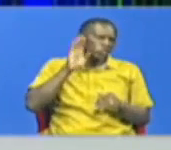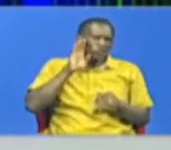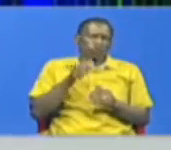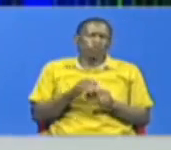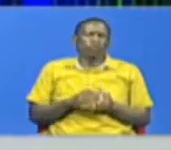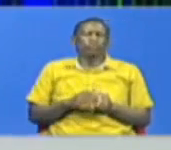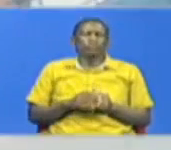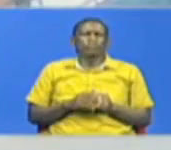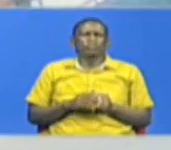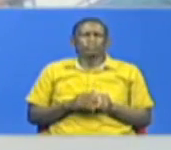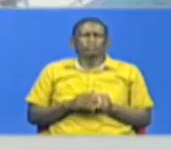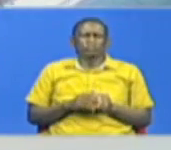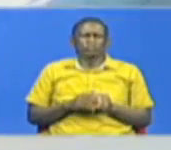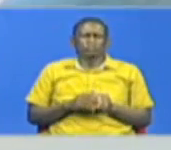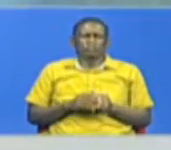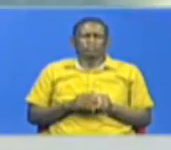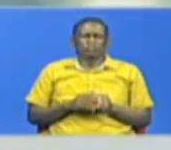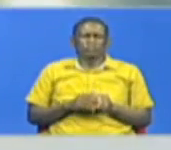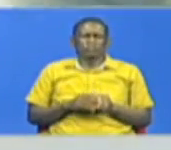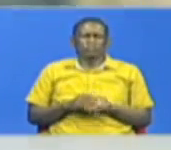here in Isiolo.